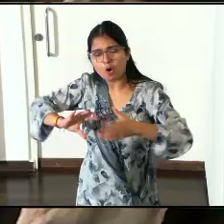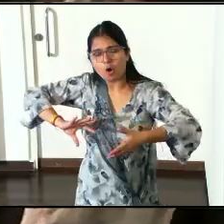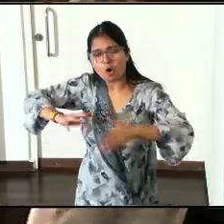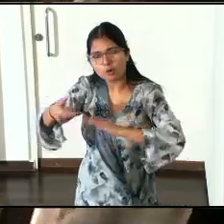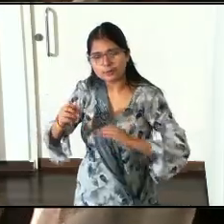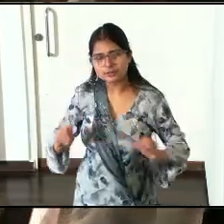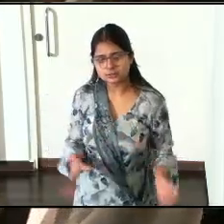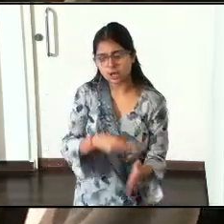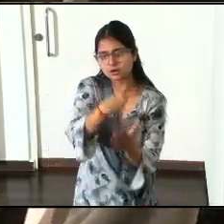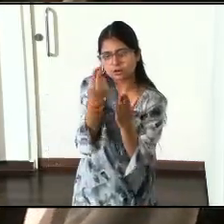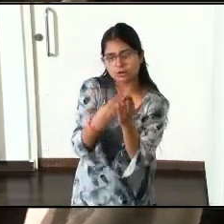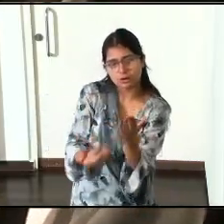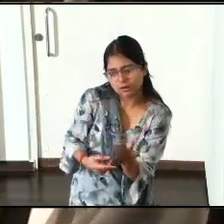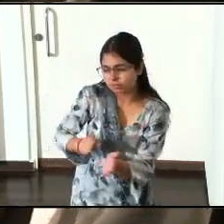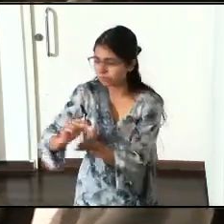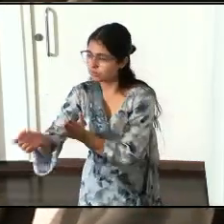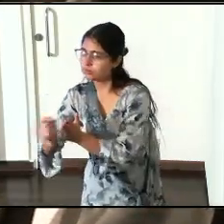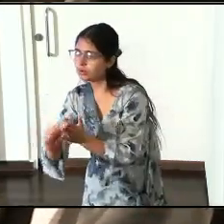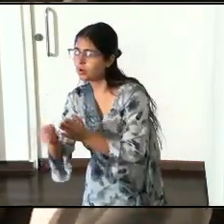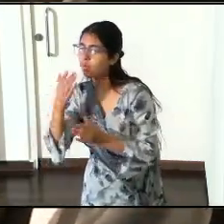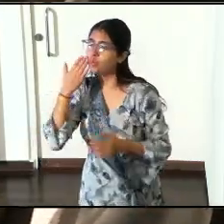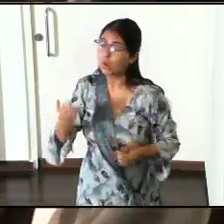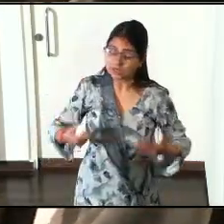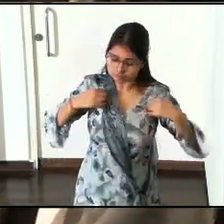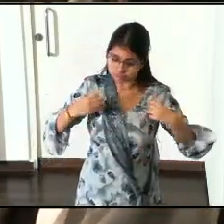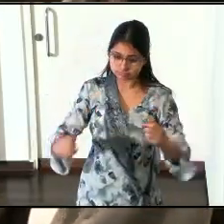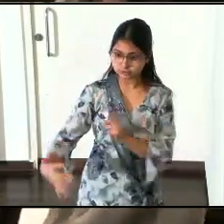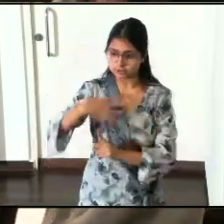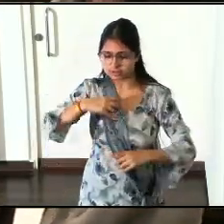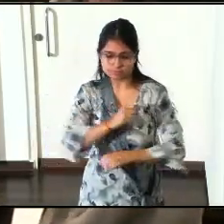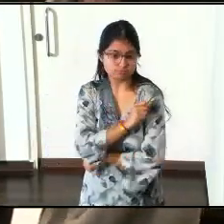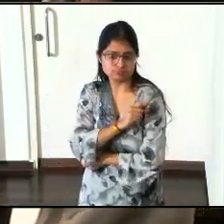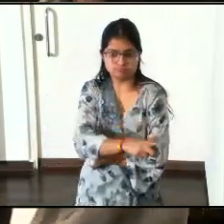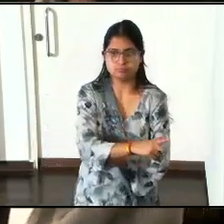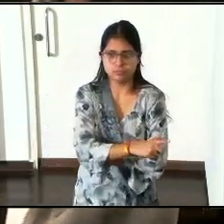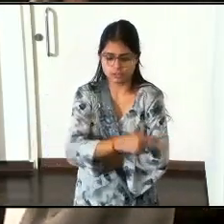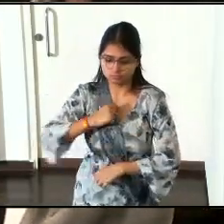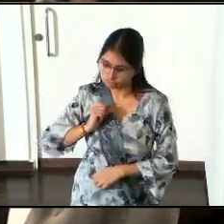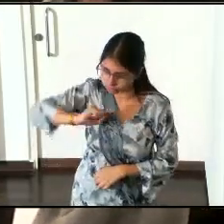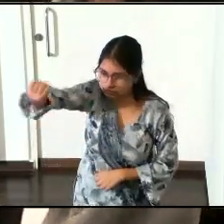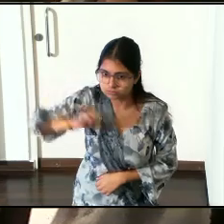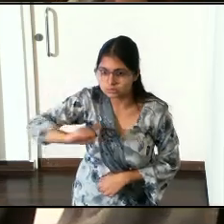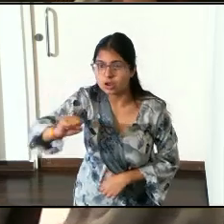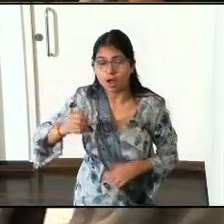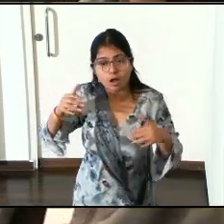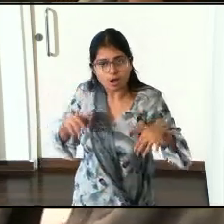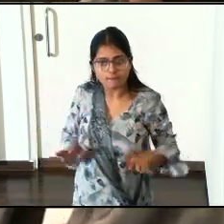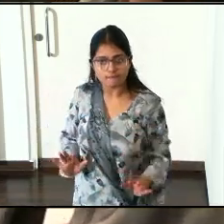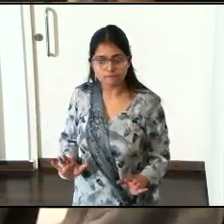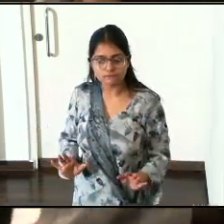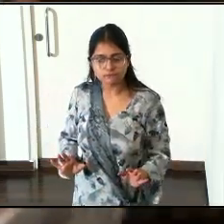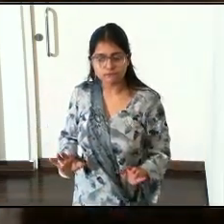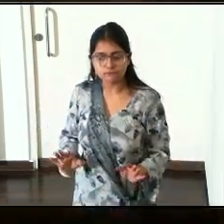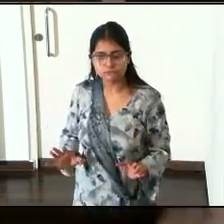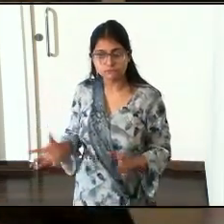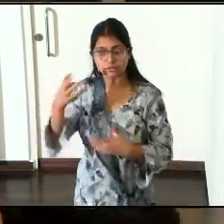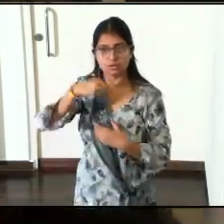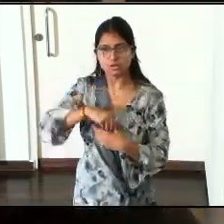draw, just because there's a certain kind of energy that protest brings. I